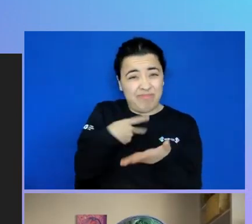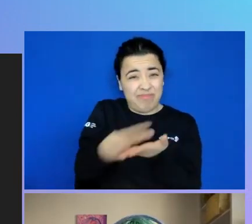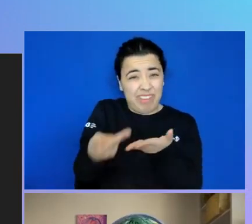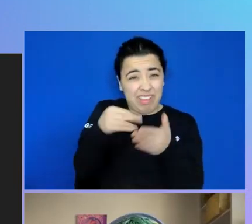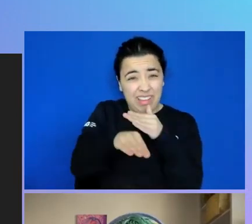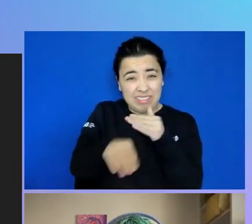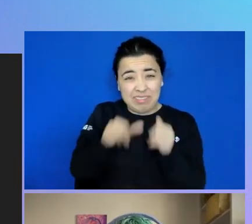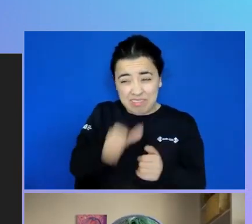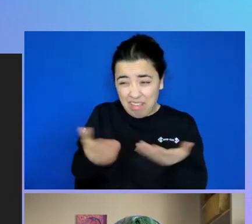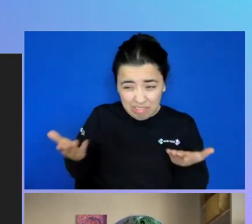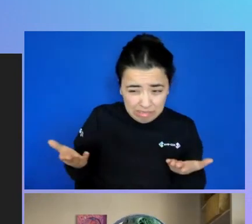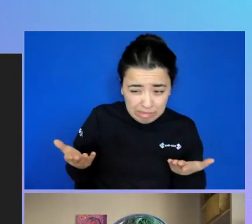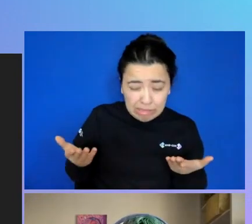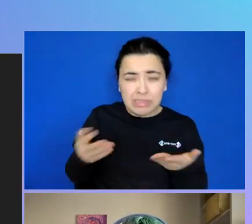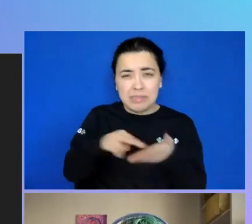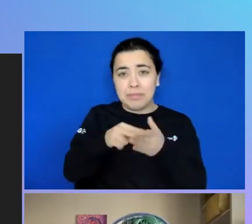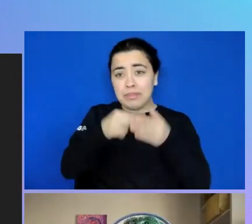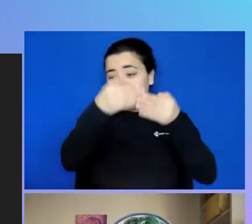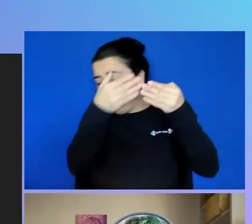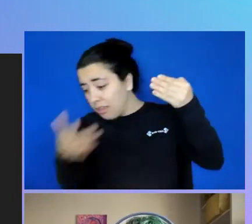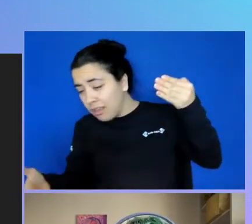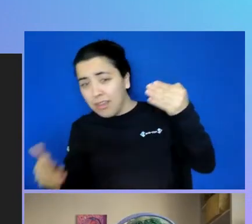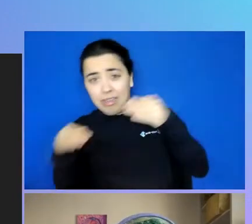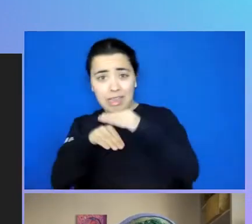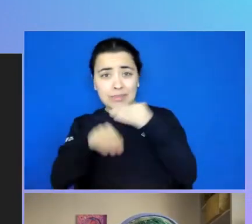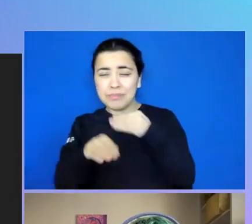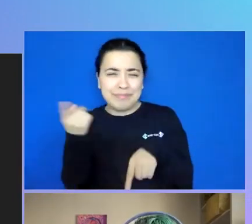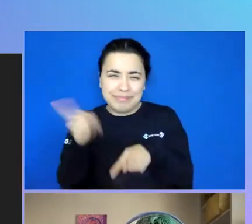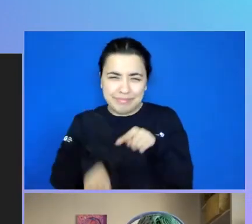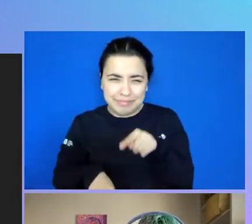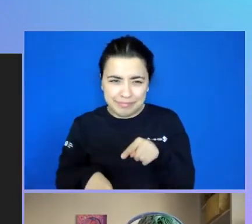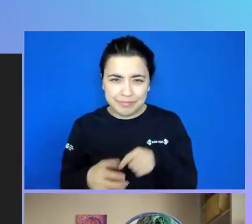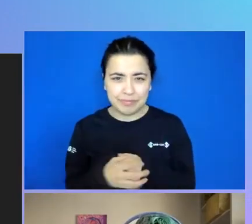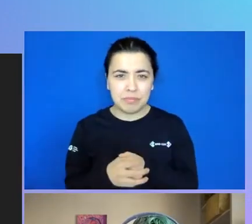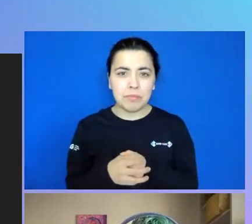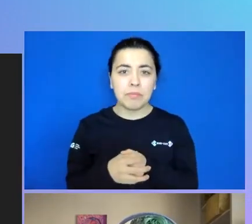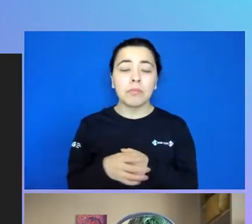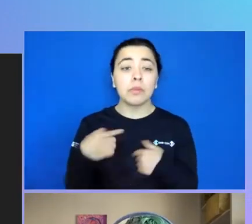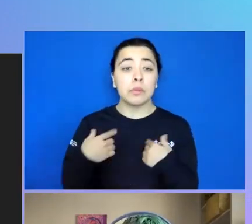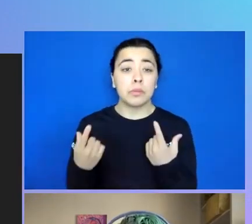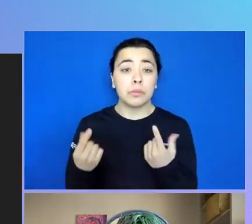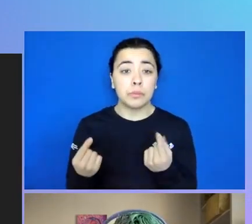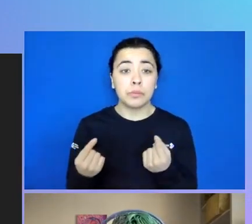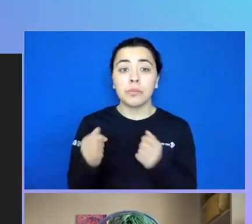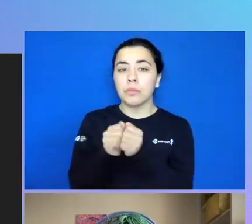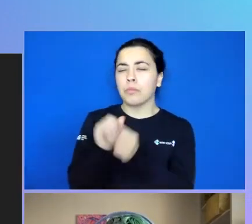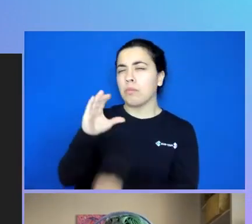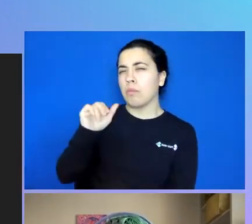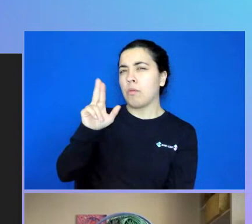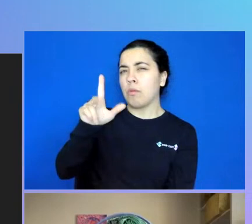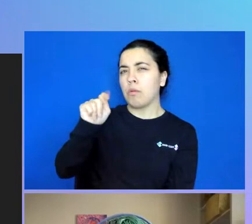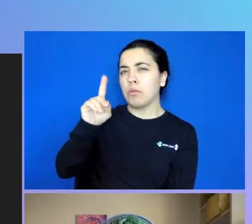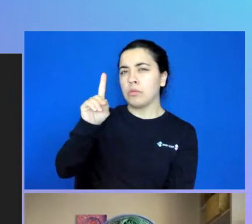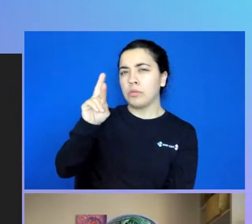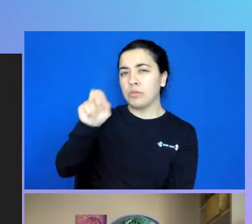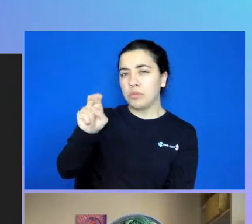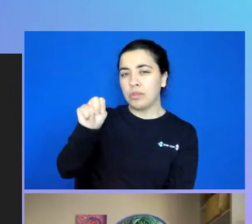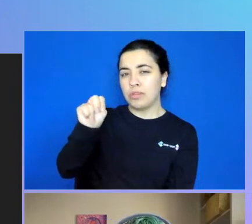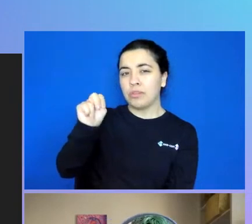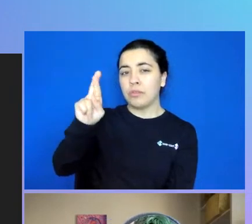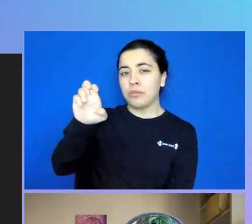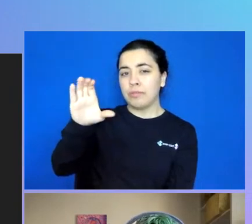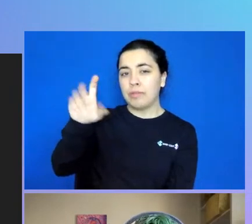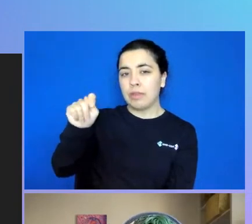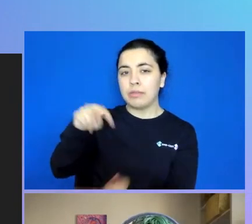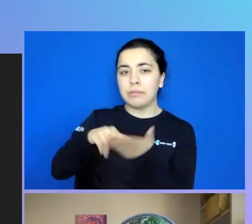can't reasonably expect the entire product to be accessible. So the way that we do this for Cauldron React is using a combination of